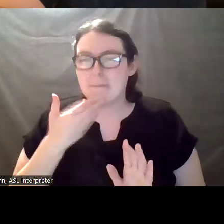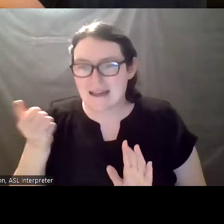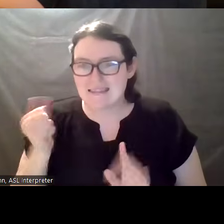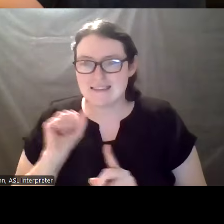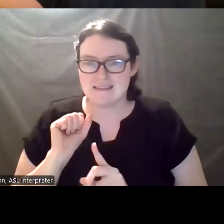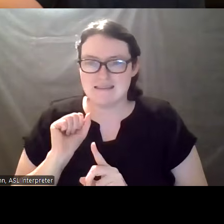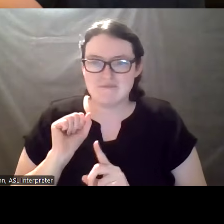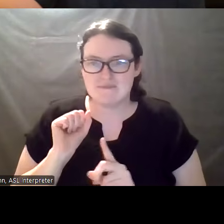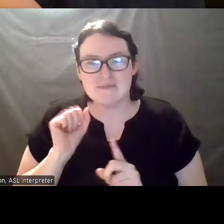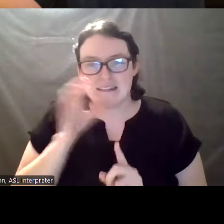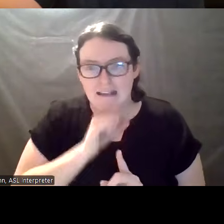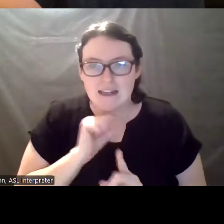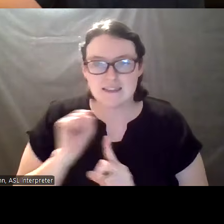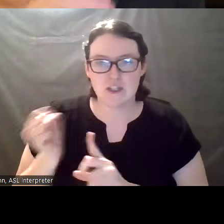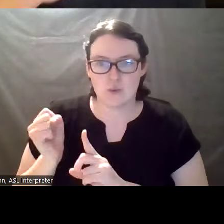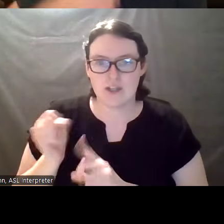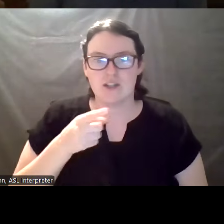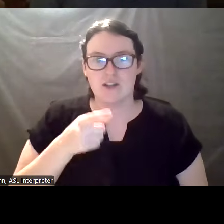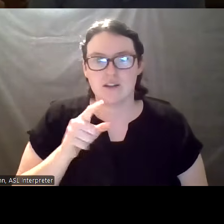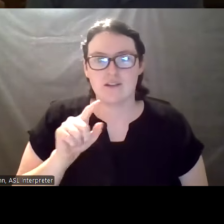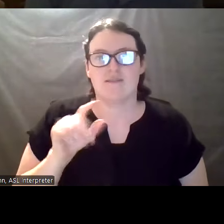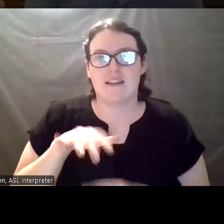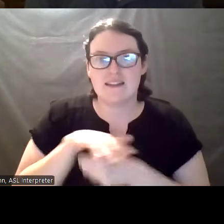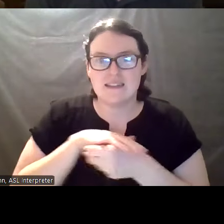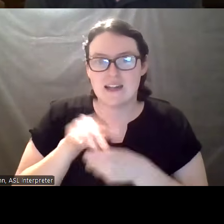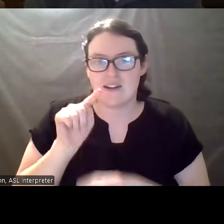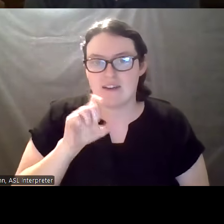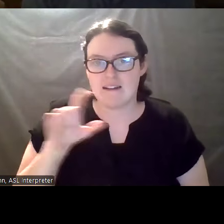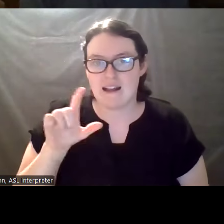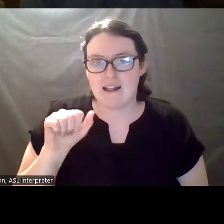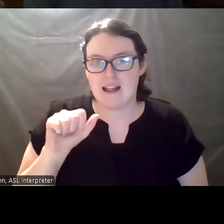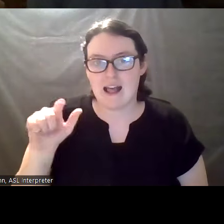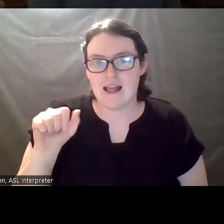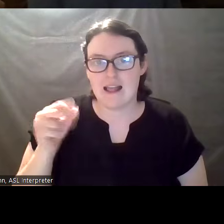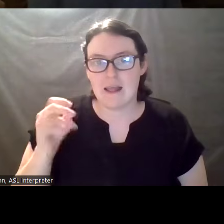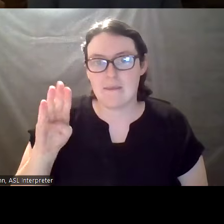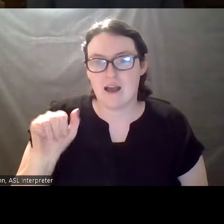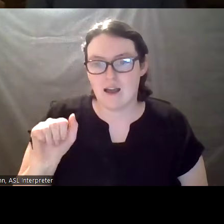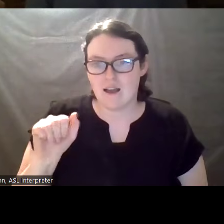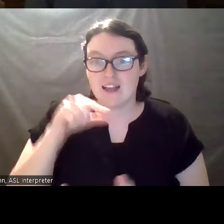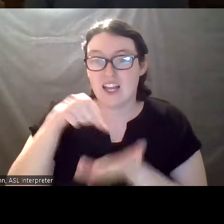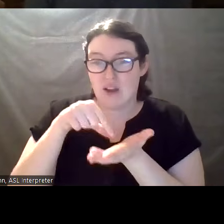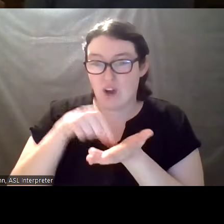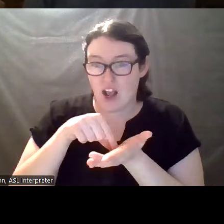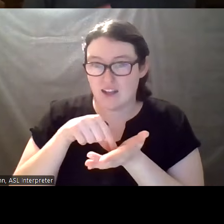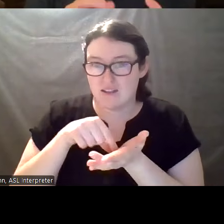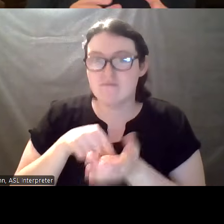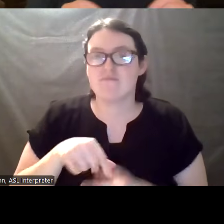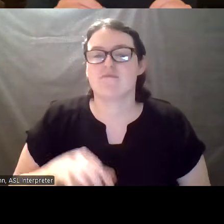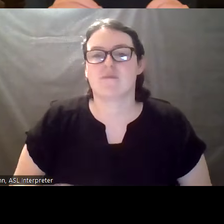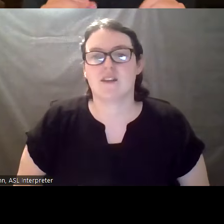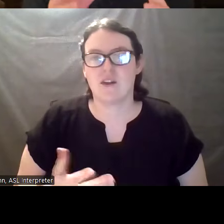here from the site of Tel al-Hiba. That's the ancient city of Lagash in Iraq. This is a building that was excavated